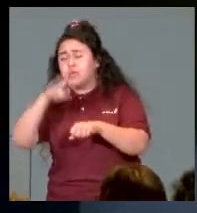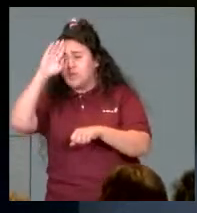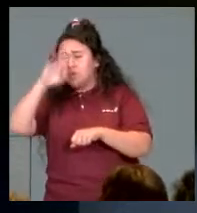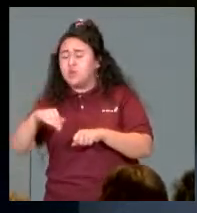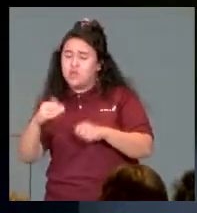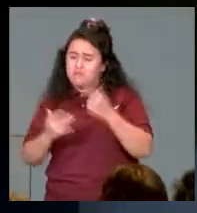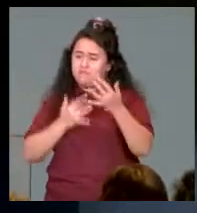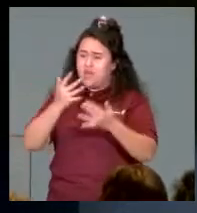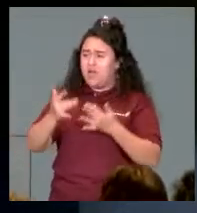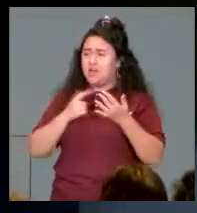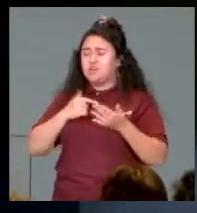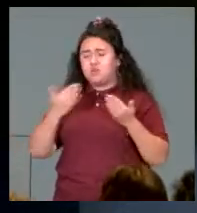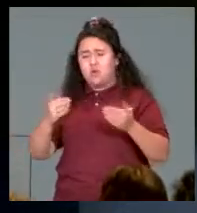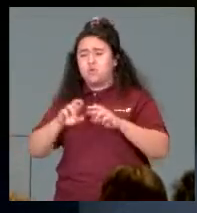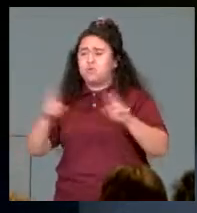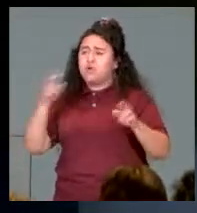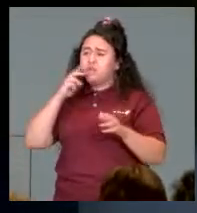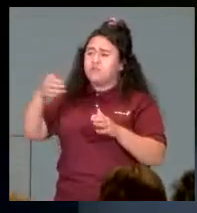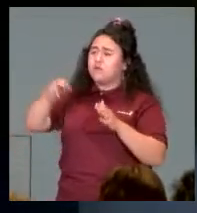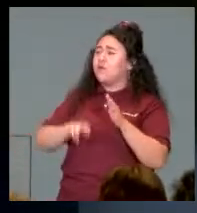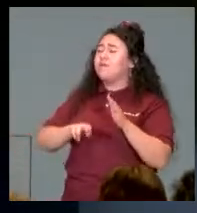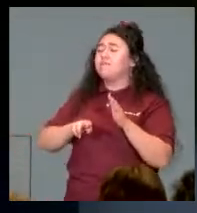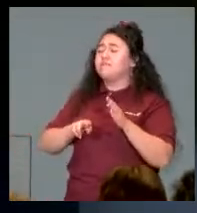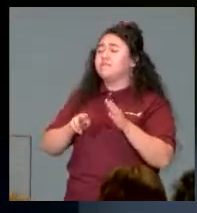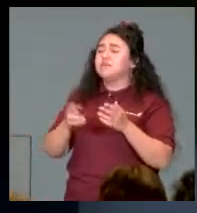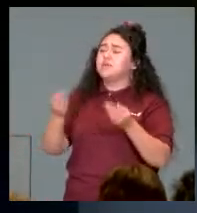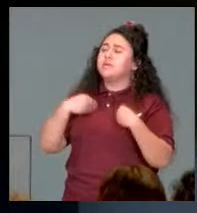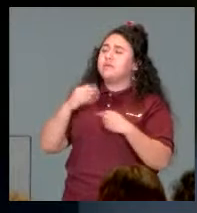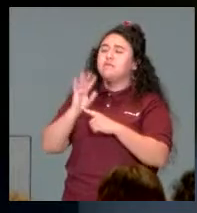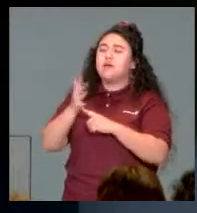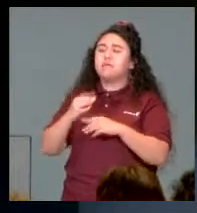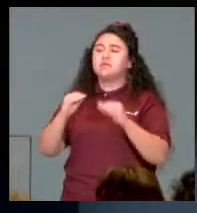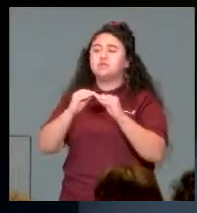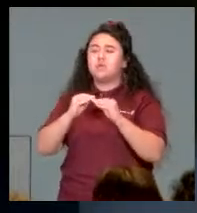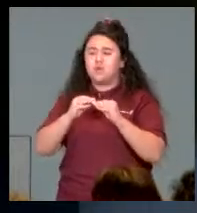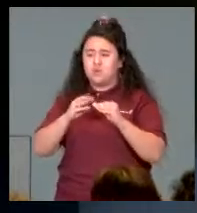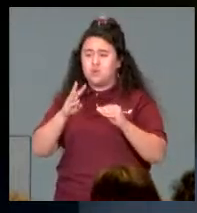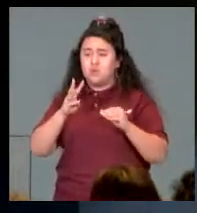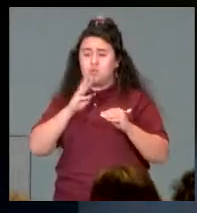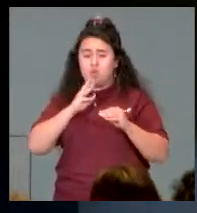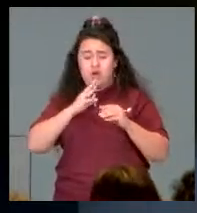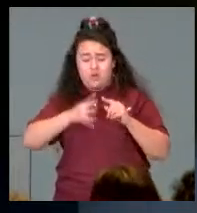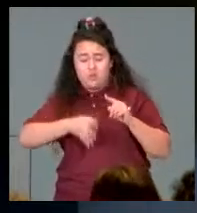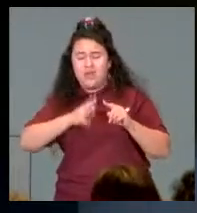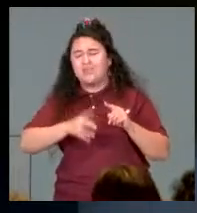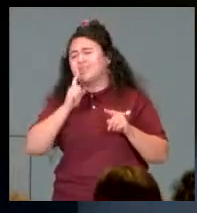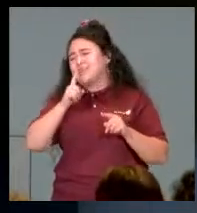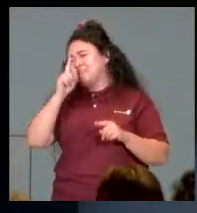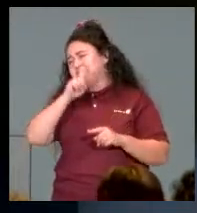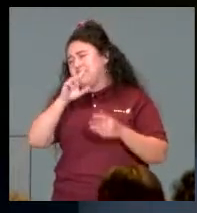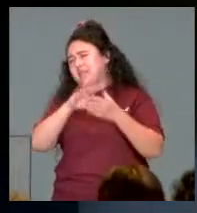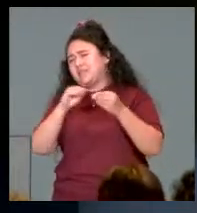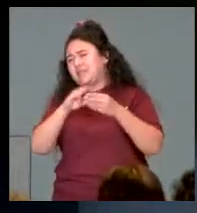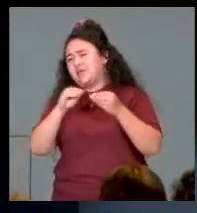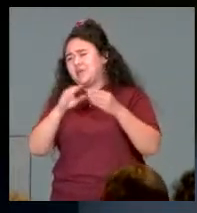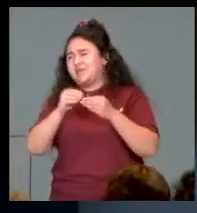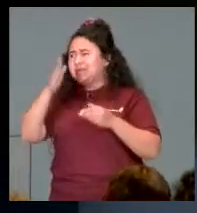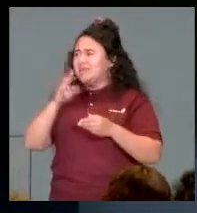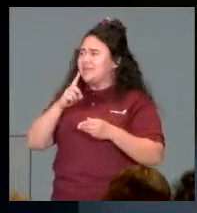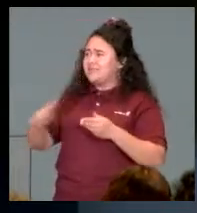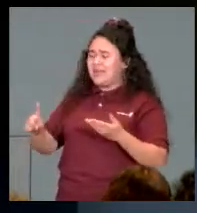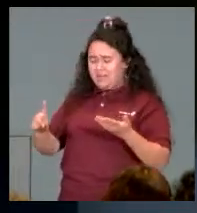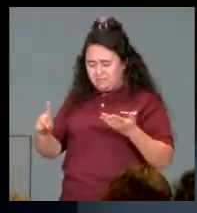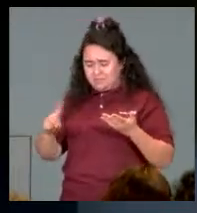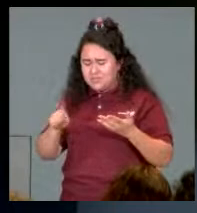yours rose from the grave and said, just give me 5 more minutes? He said, running water is a myth. It's us who are running up, down, and all alongside this